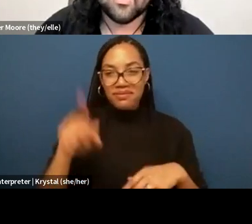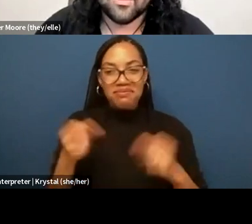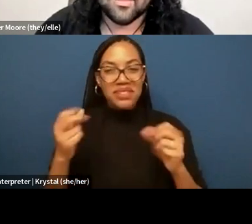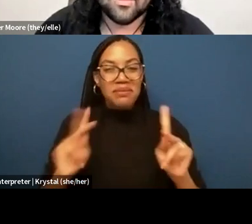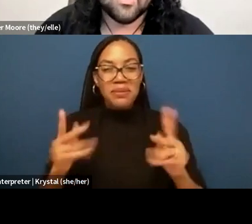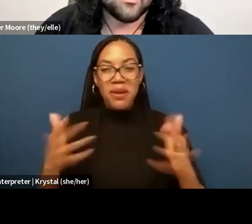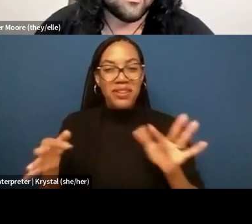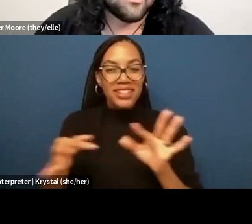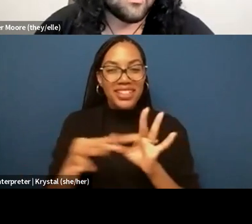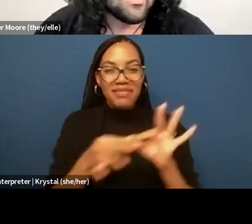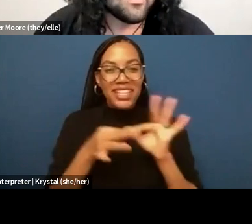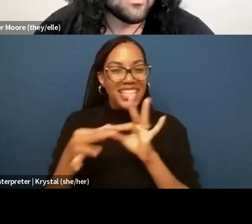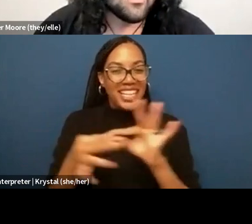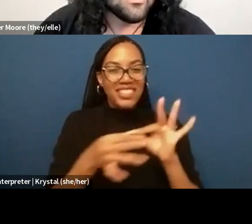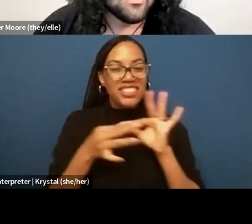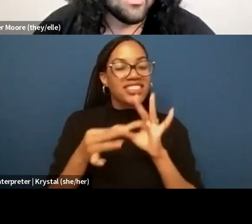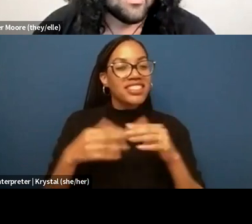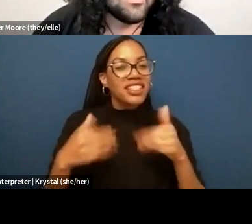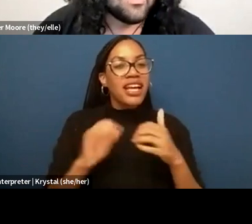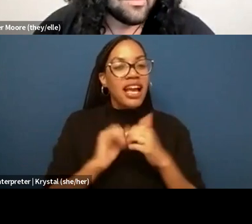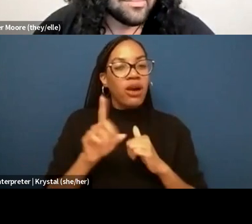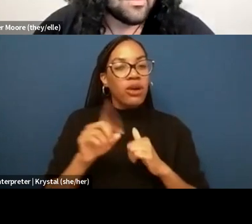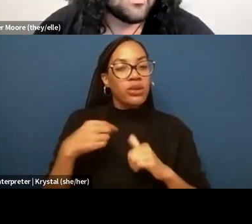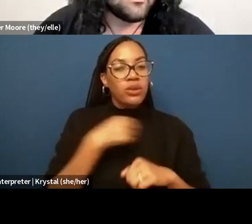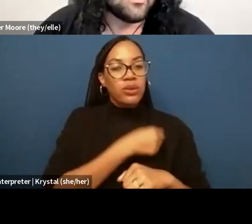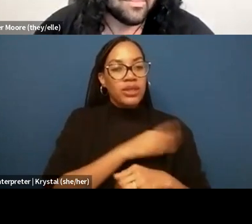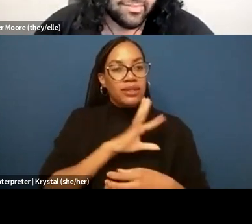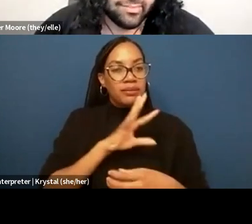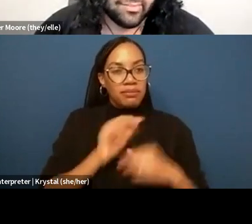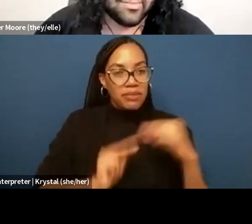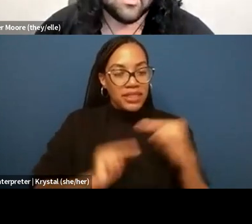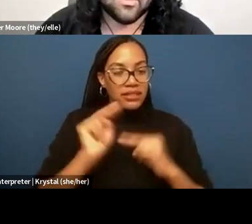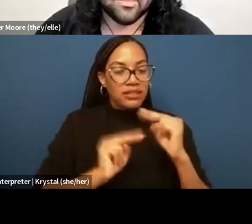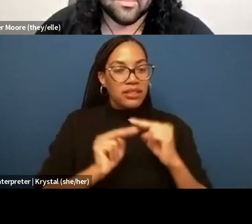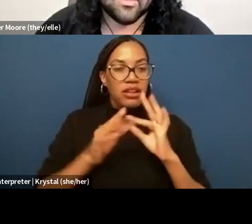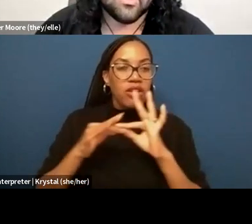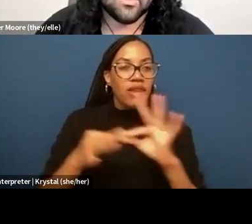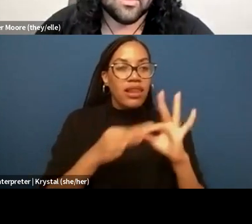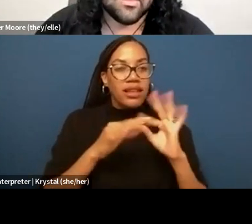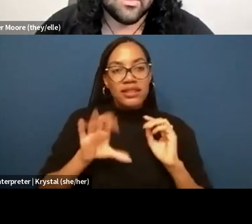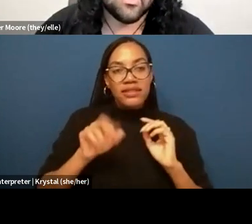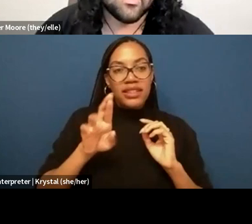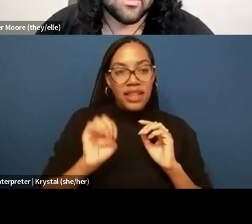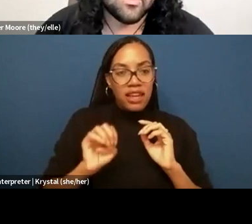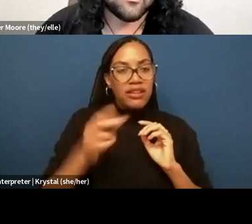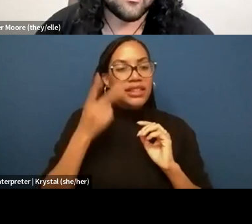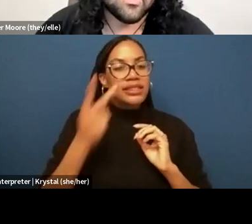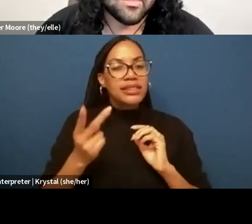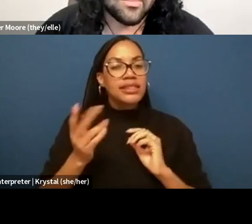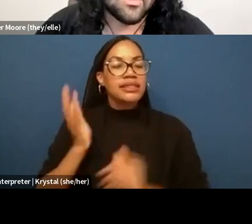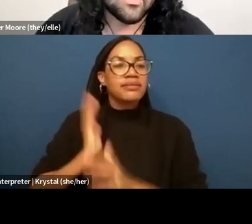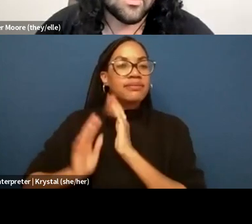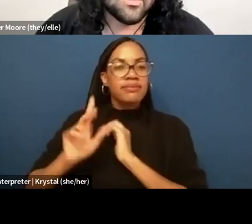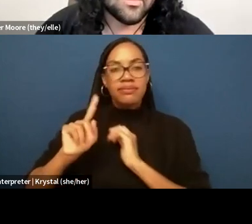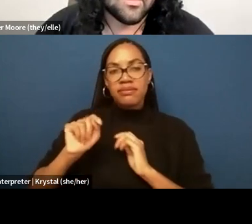in collective care? How can we address transgenerational trauma in a way that uses language